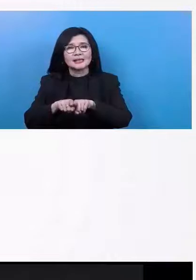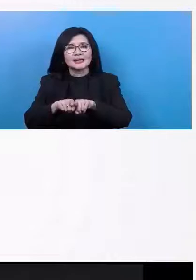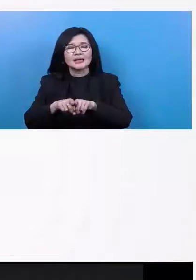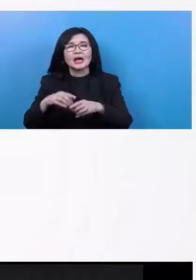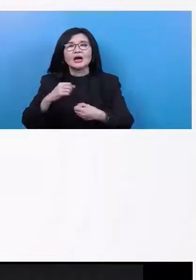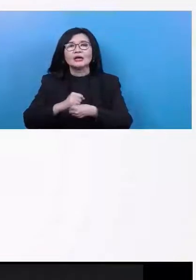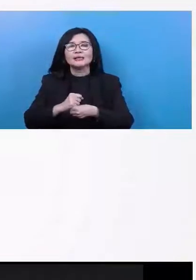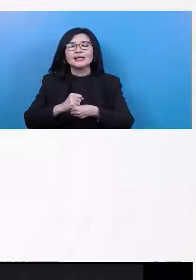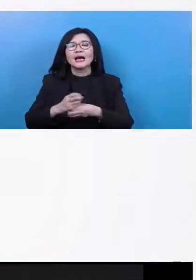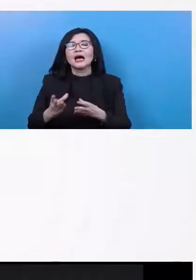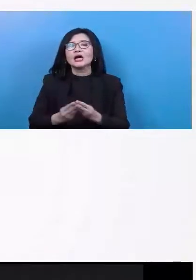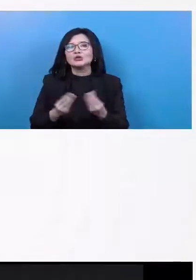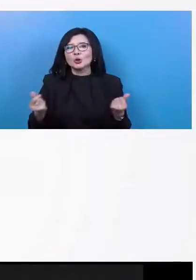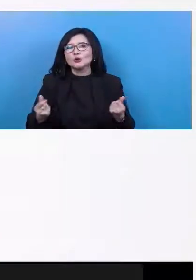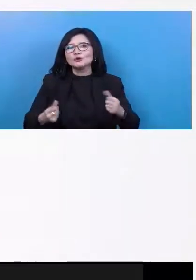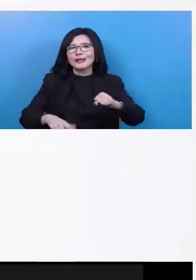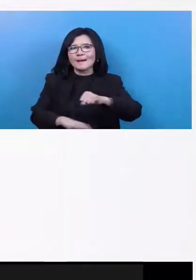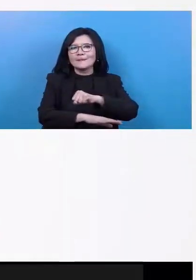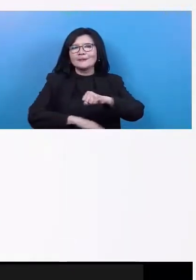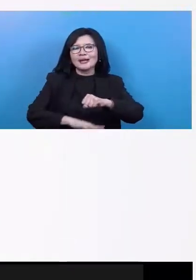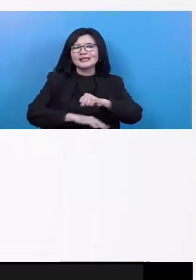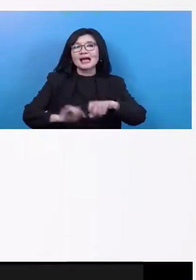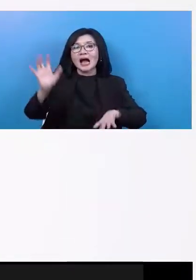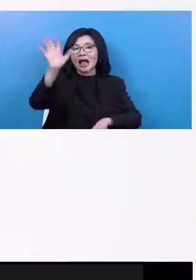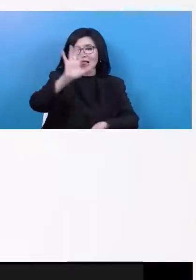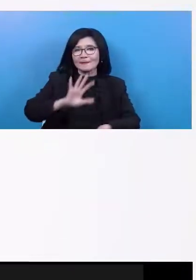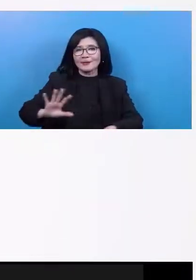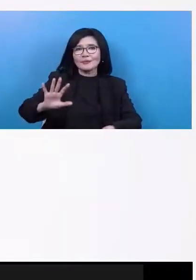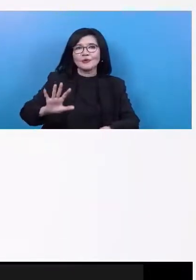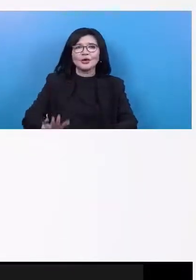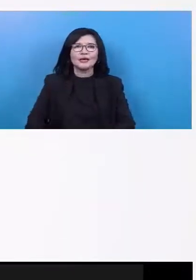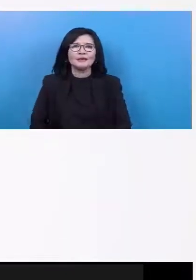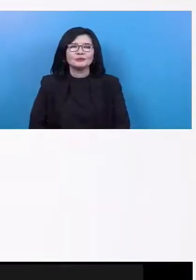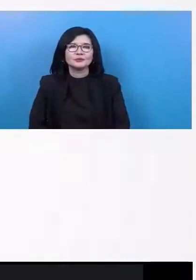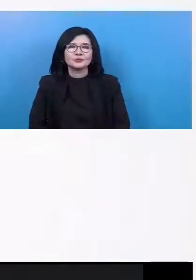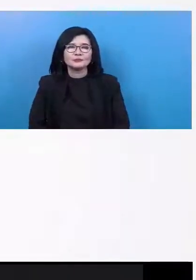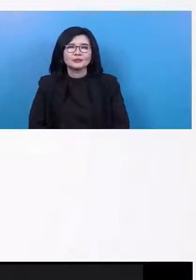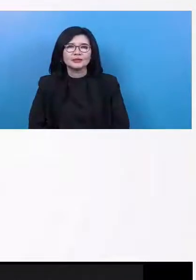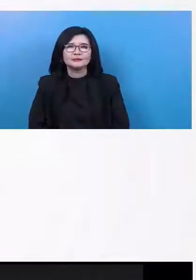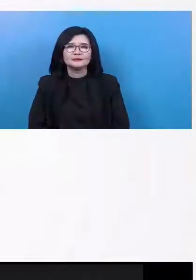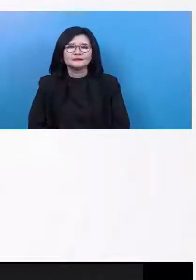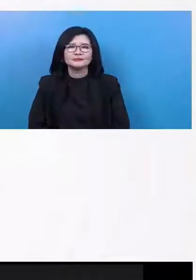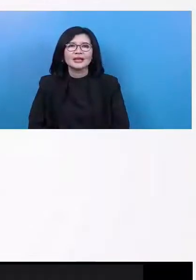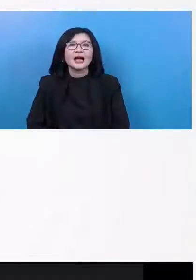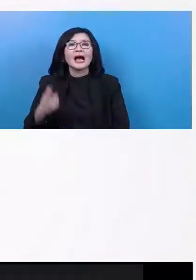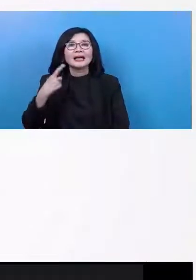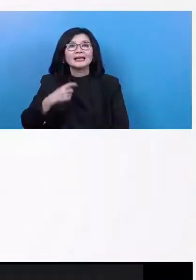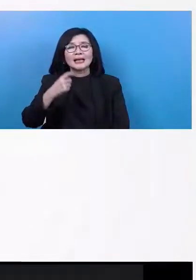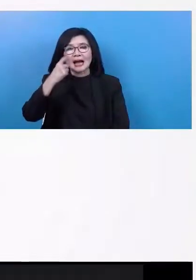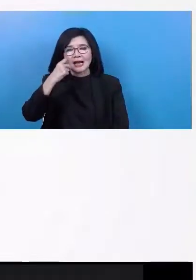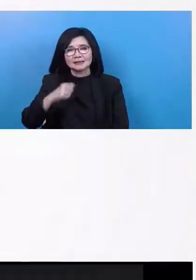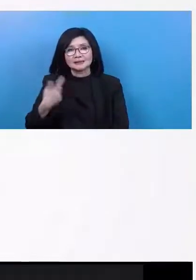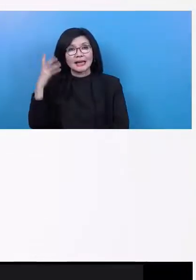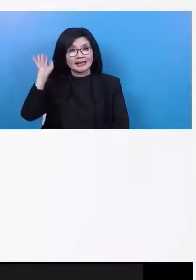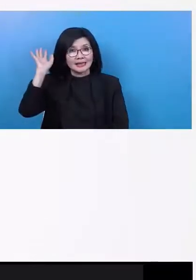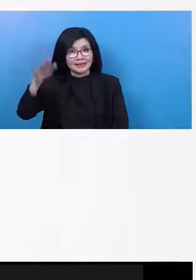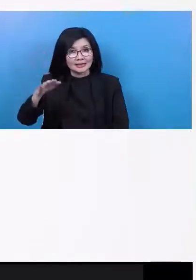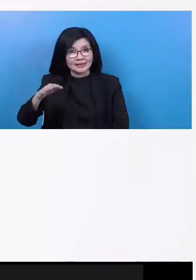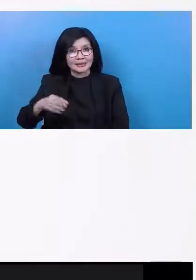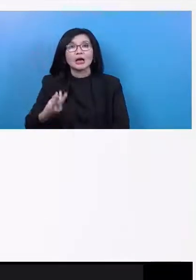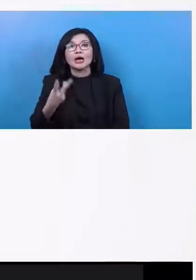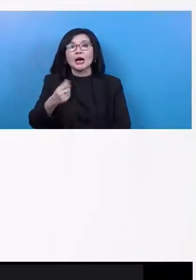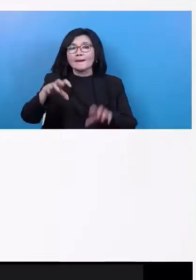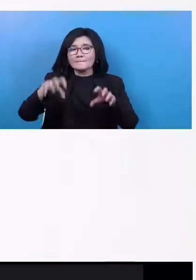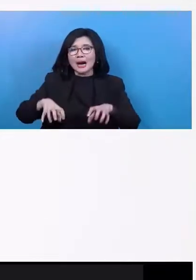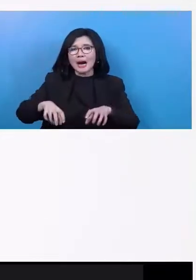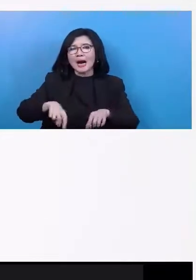example, if we are talking of generating energy, instead of going for heavyweight coal mines or coal mining or coal-based or